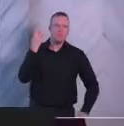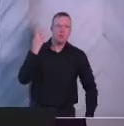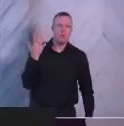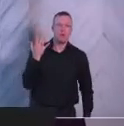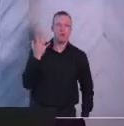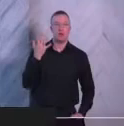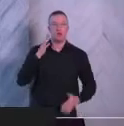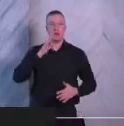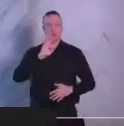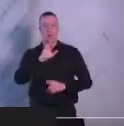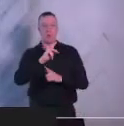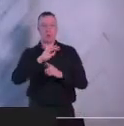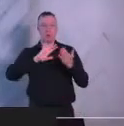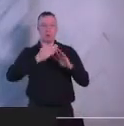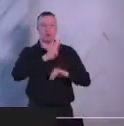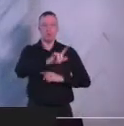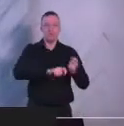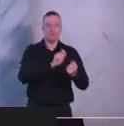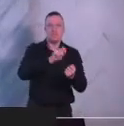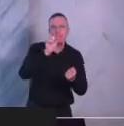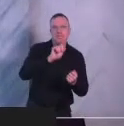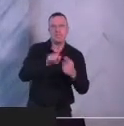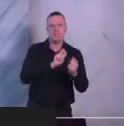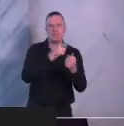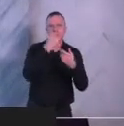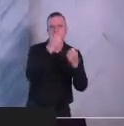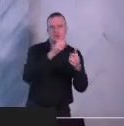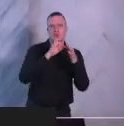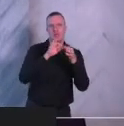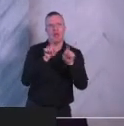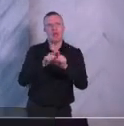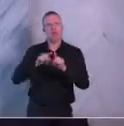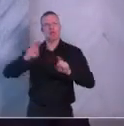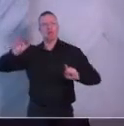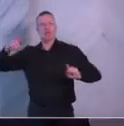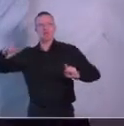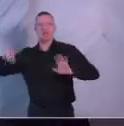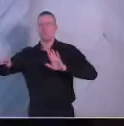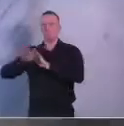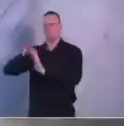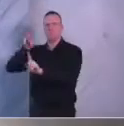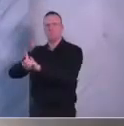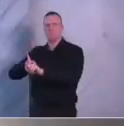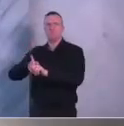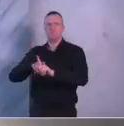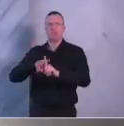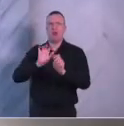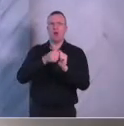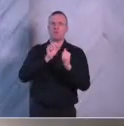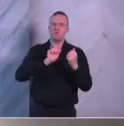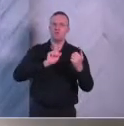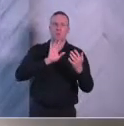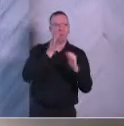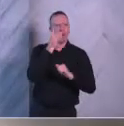needs and interests as an elected member of parliament? Right. So for this question, we'll be starting with